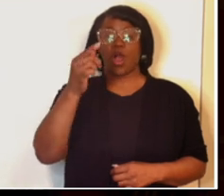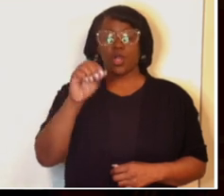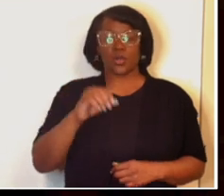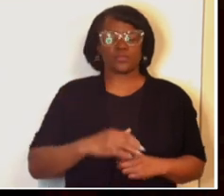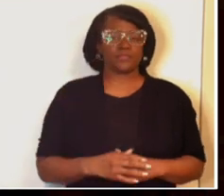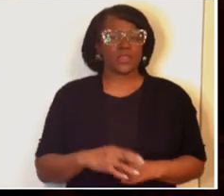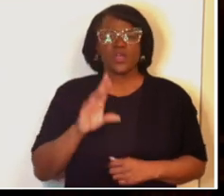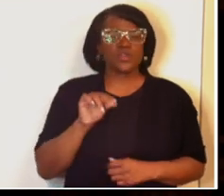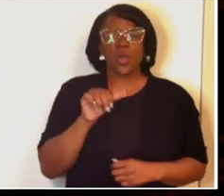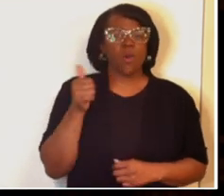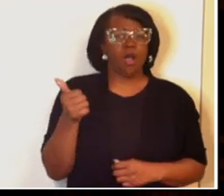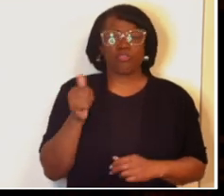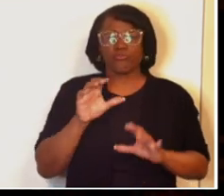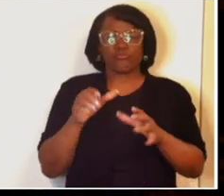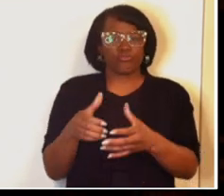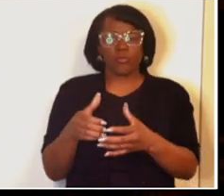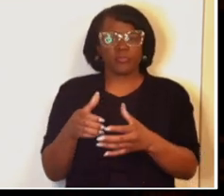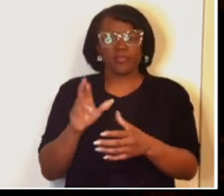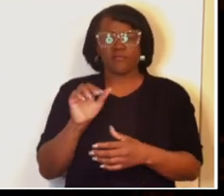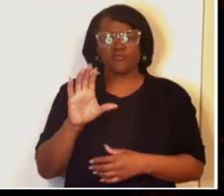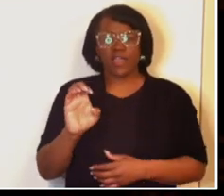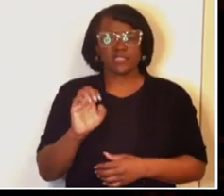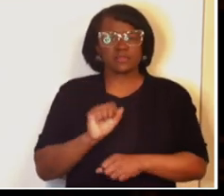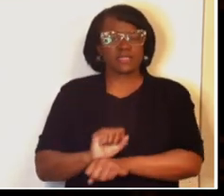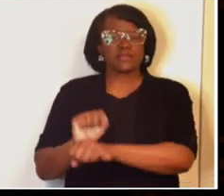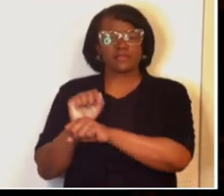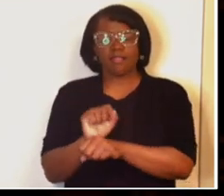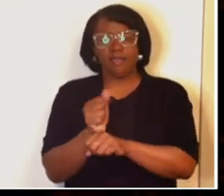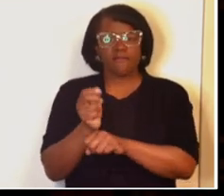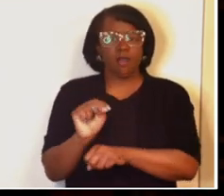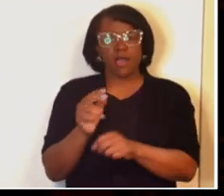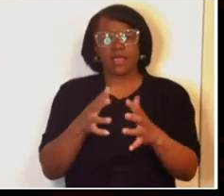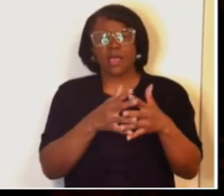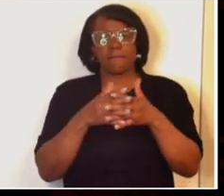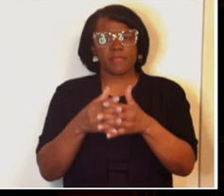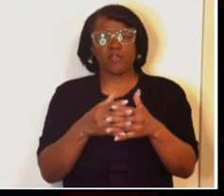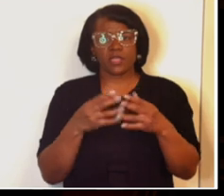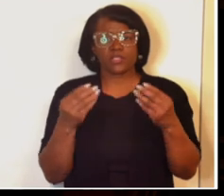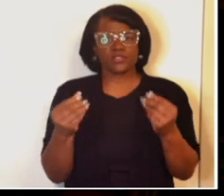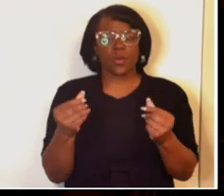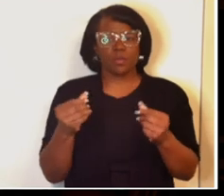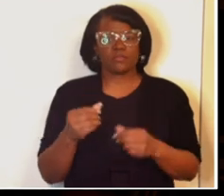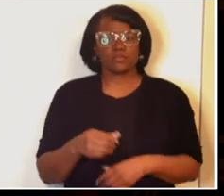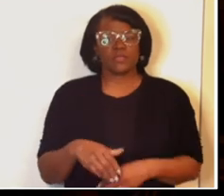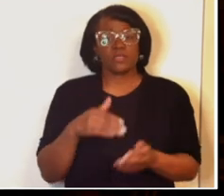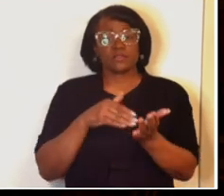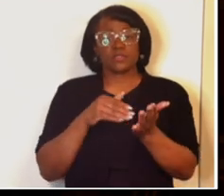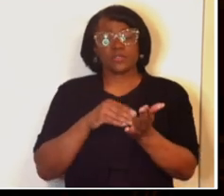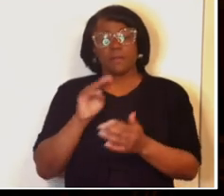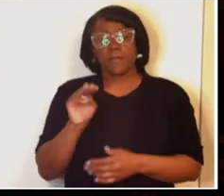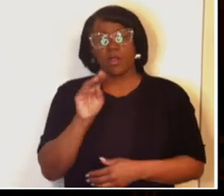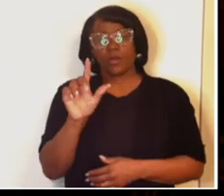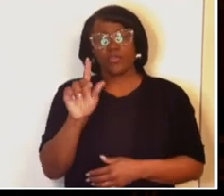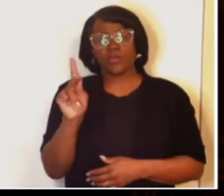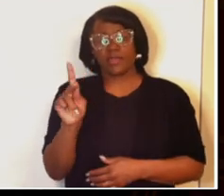been a slave on American soil. Dr. Martin Luther King Jr., 1929 to